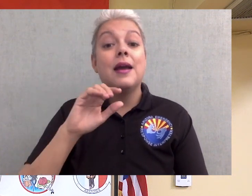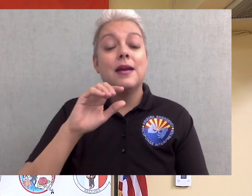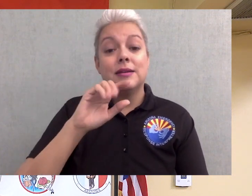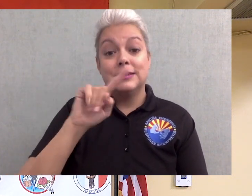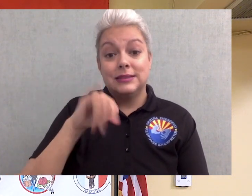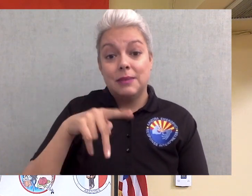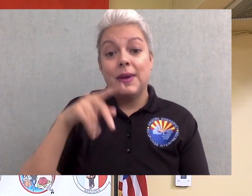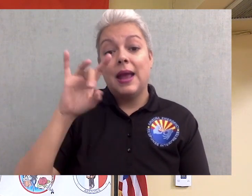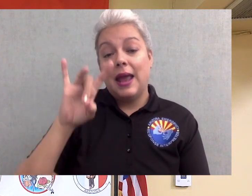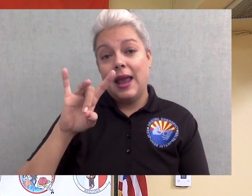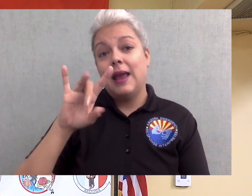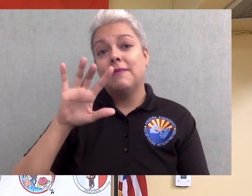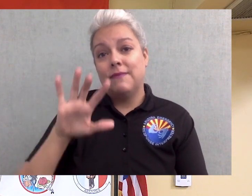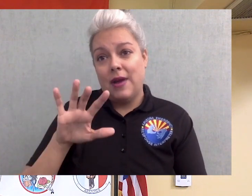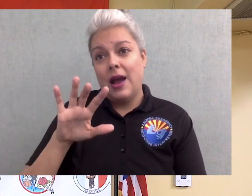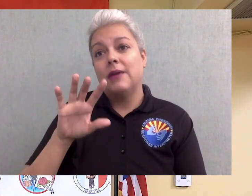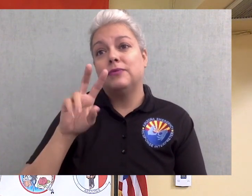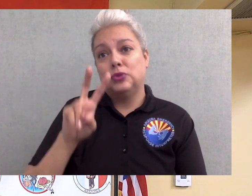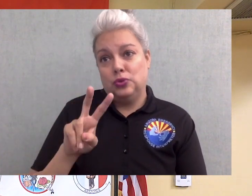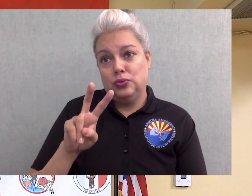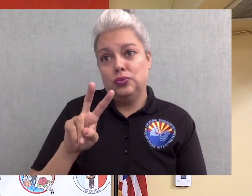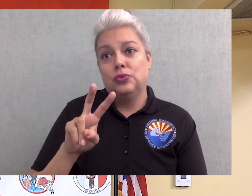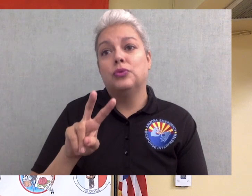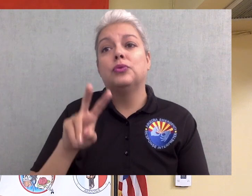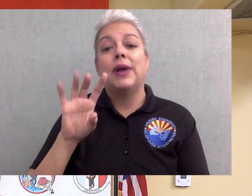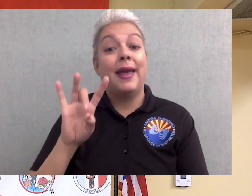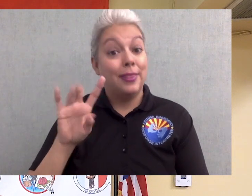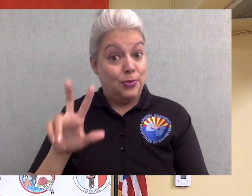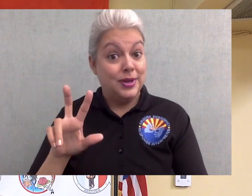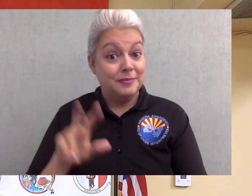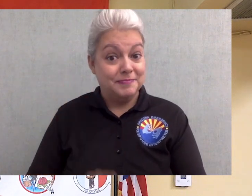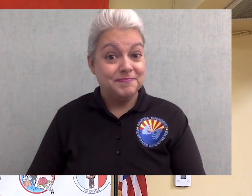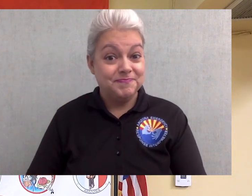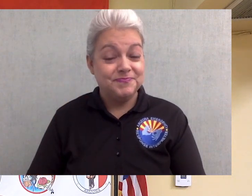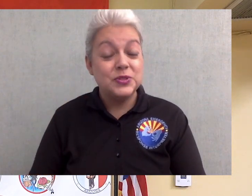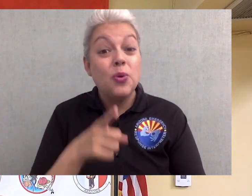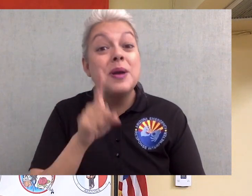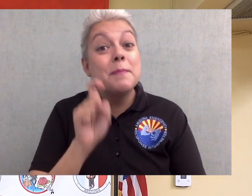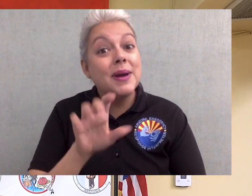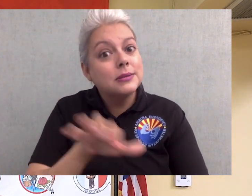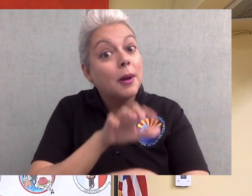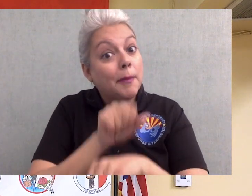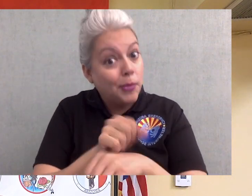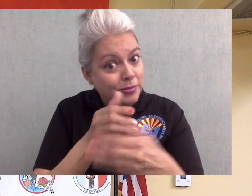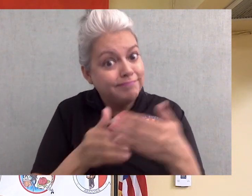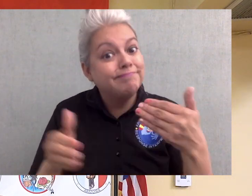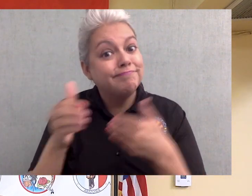85283. And appointments are required, so please register at